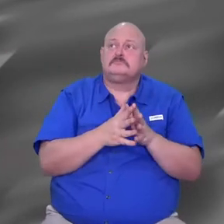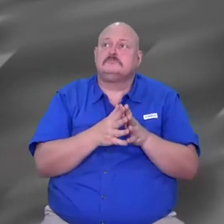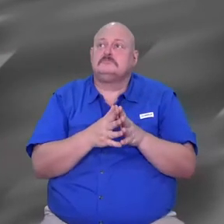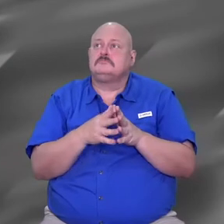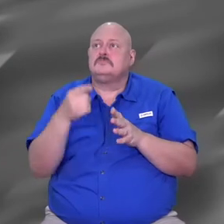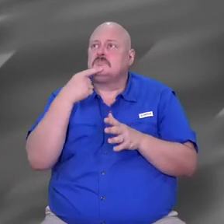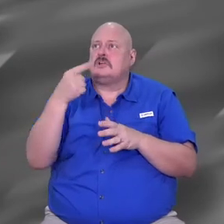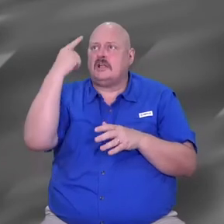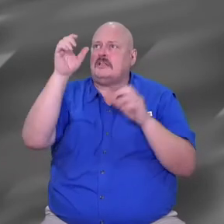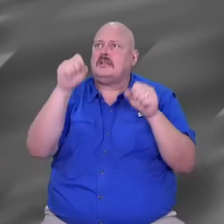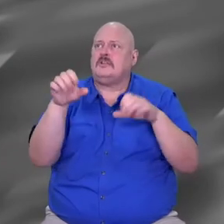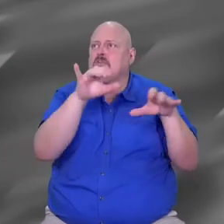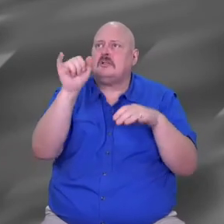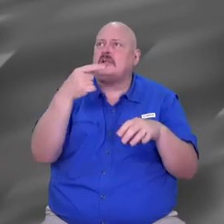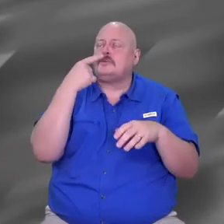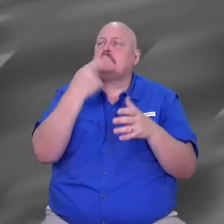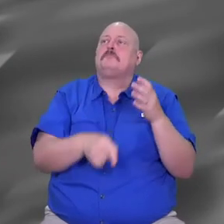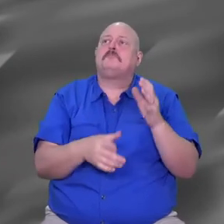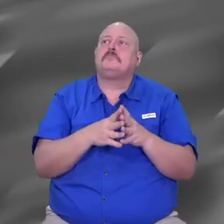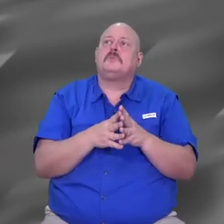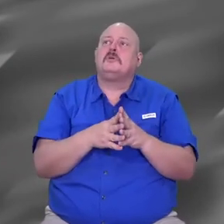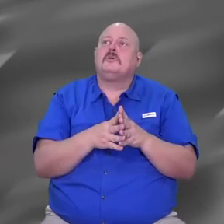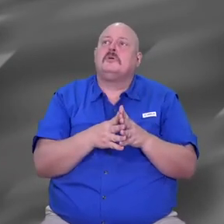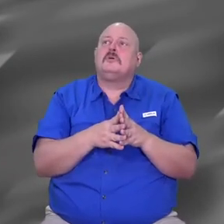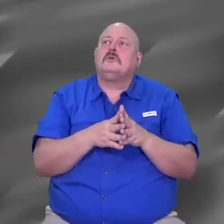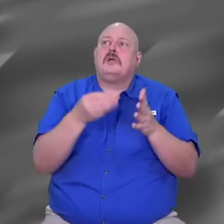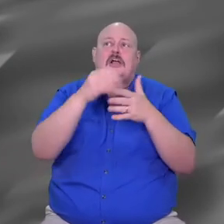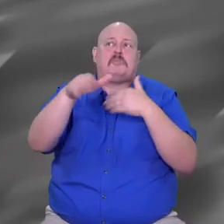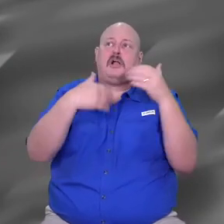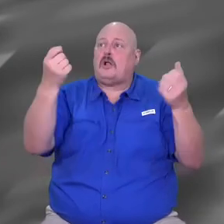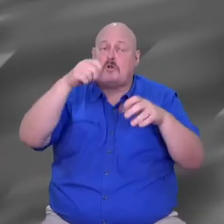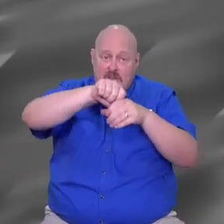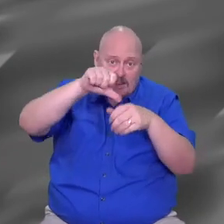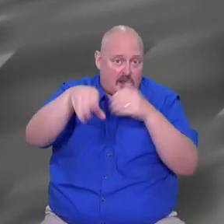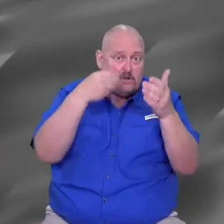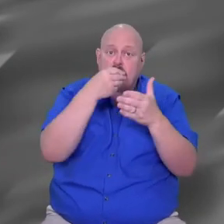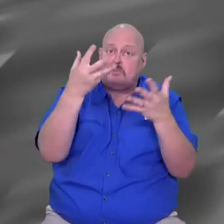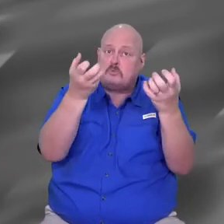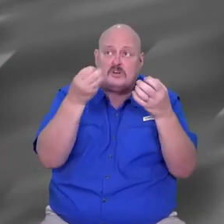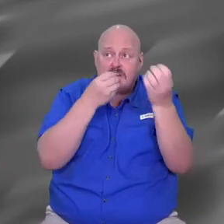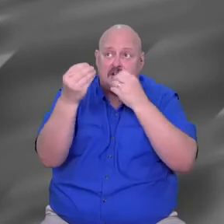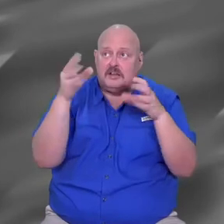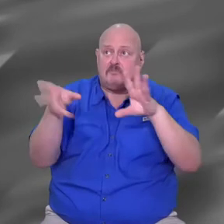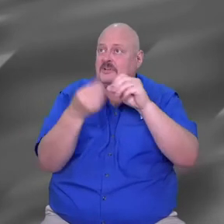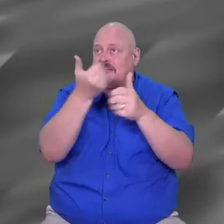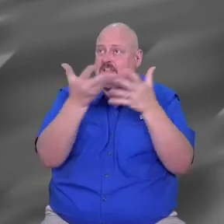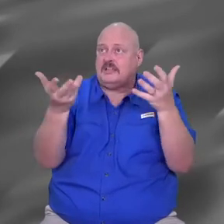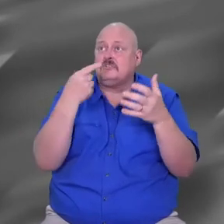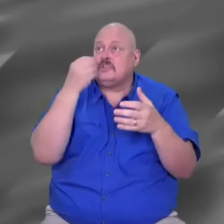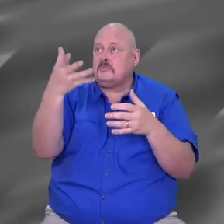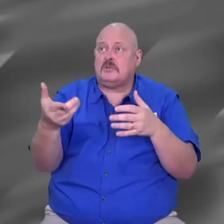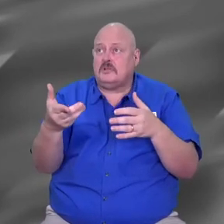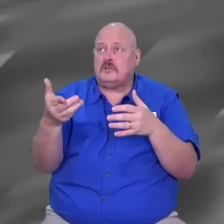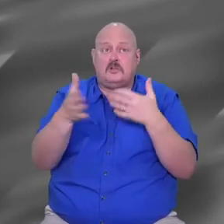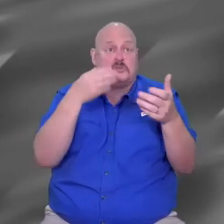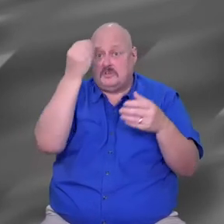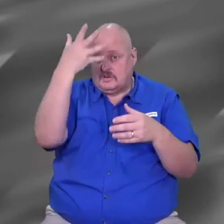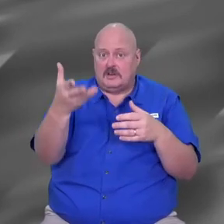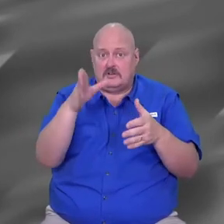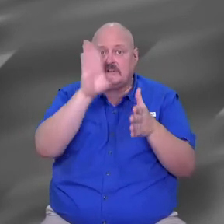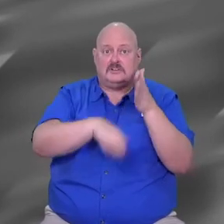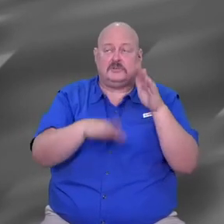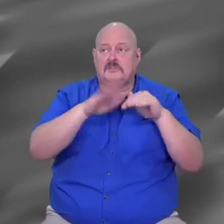said, I think I can do it. I said, I'll tell you what. I said, I'll buy all your gas and all the food you want to eat, plus anything else you tell me. Because whatever you tell me is going to be cheaper